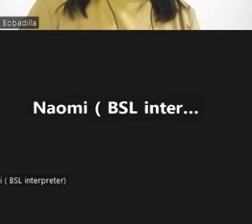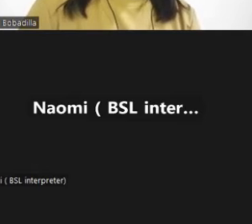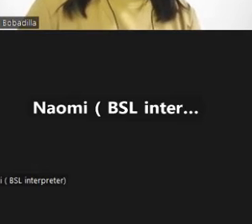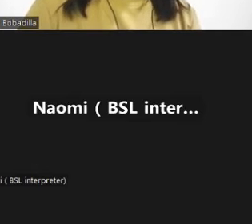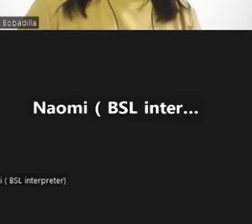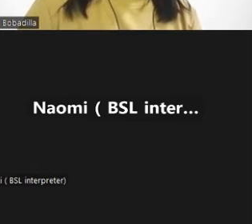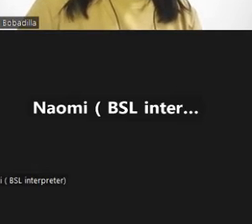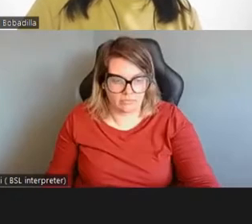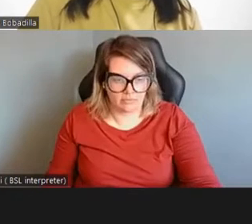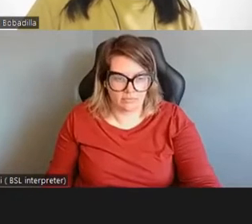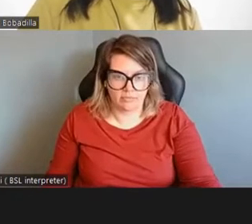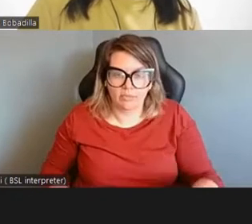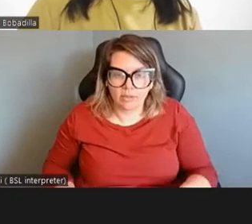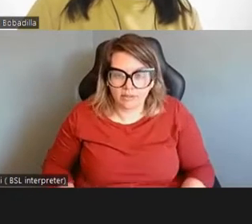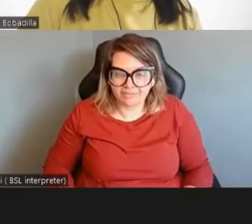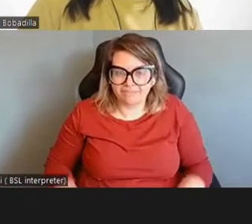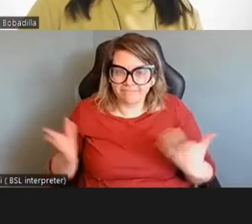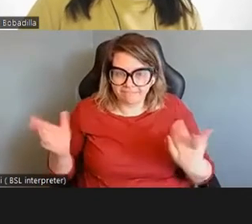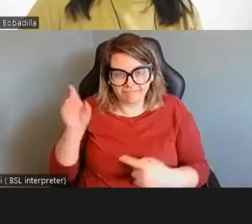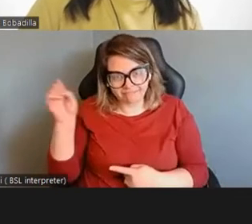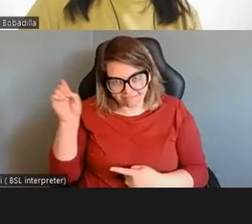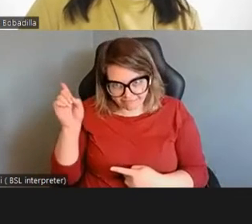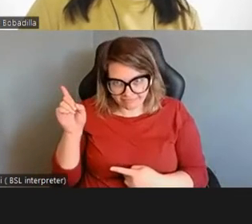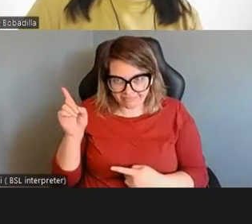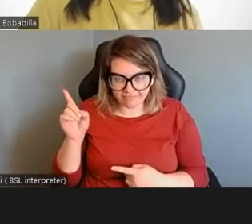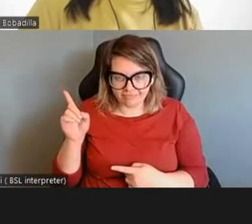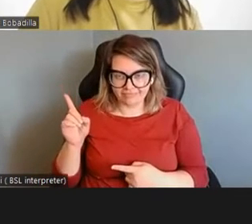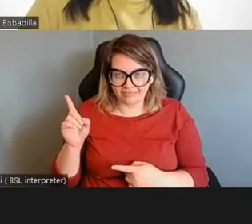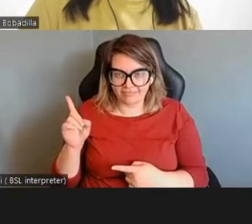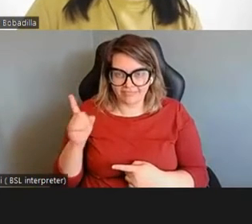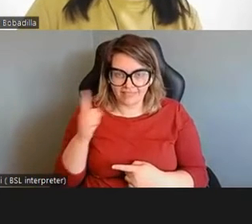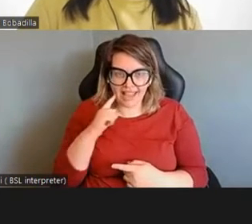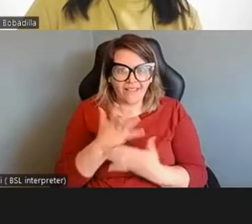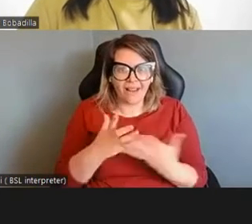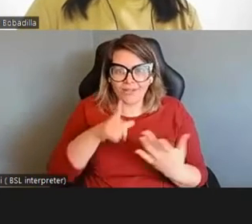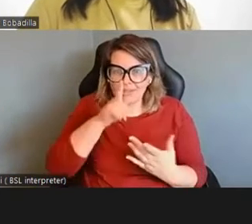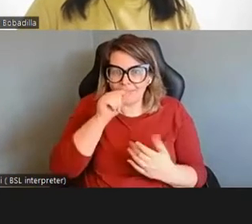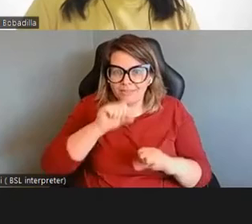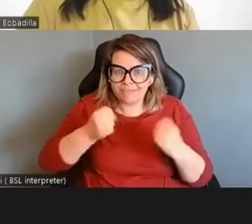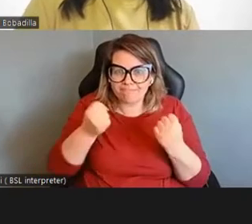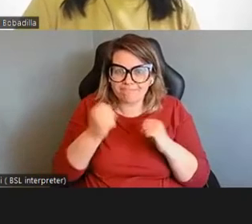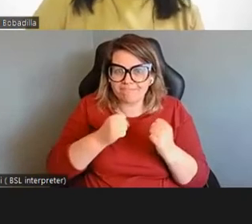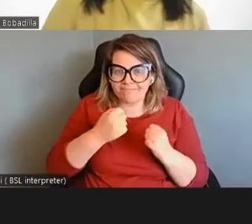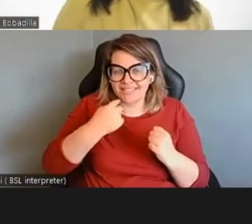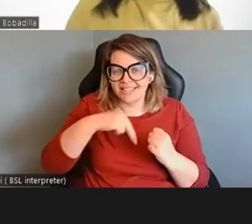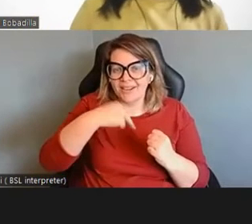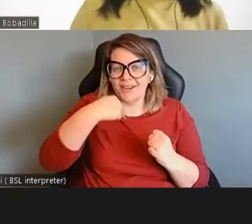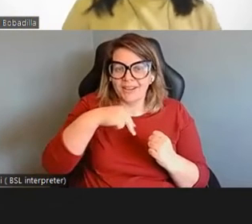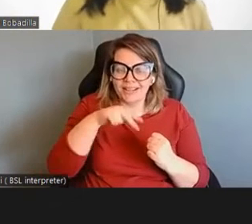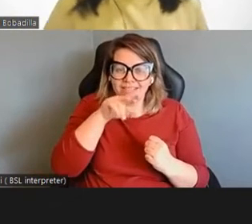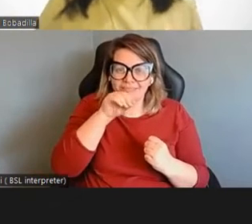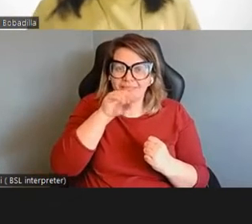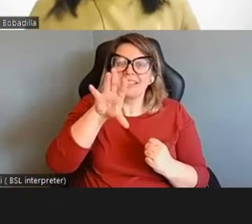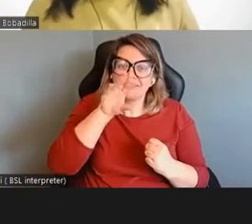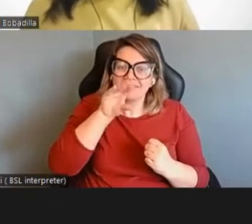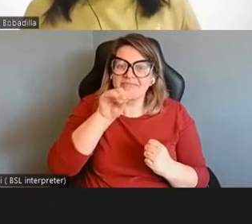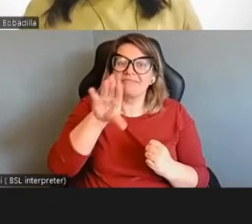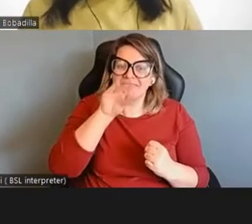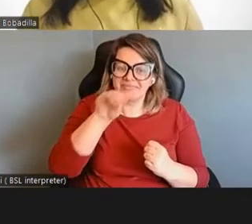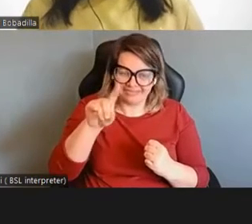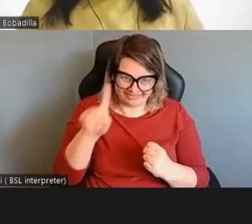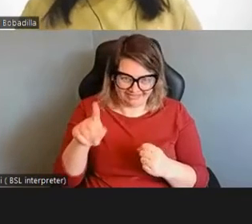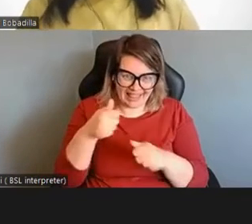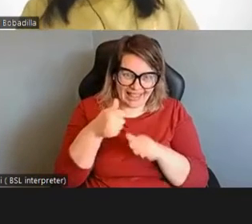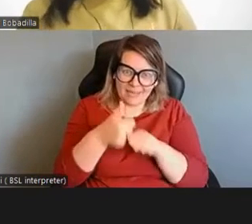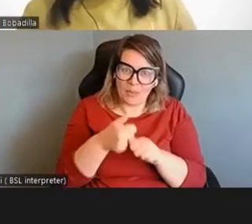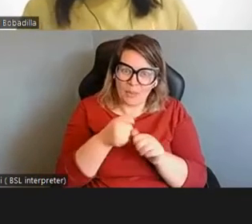Okay, and as you can hear, there are very supportive roosters in the background too, also in favor. Also in favor. Sorry